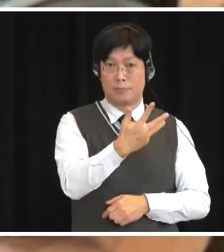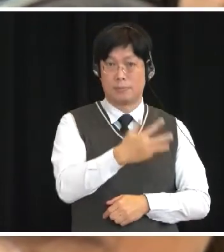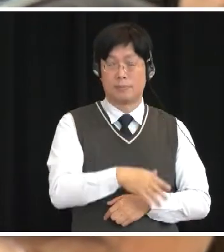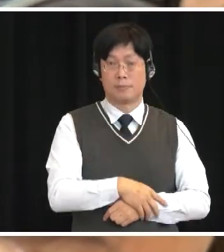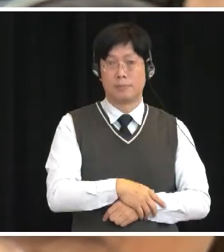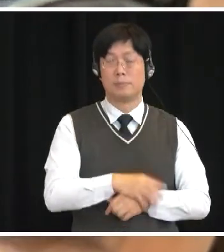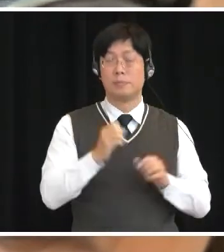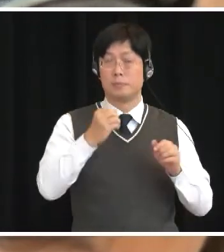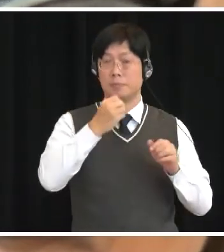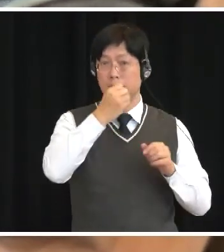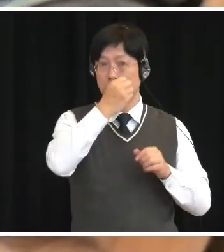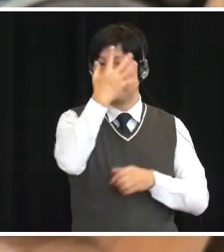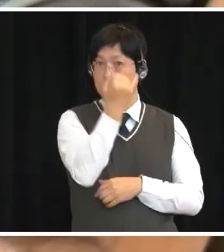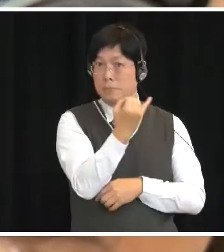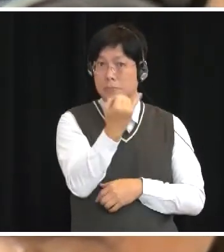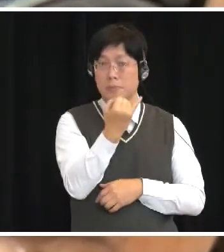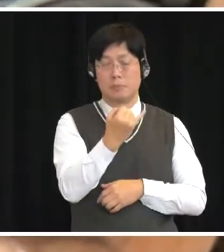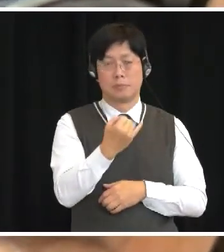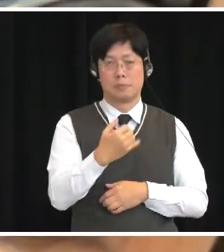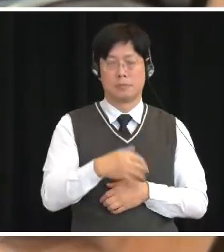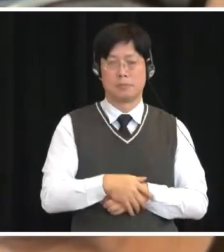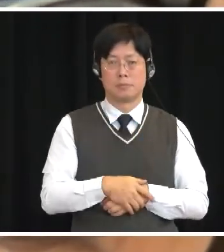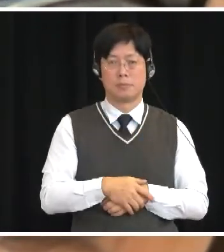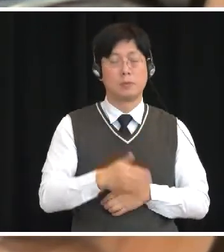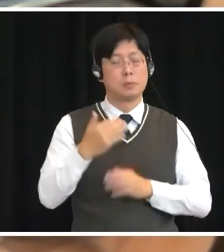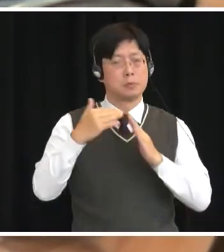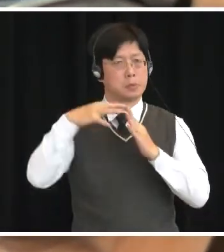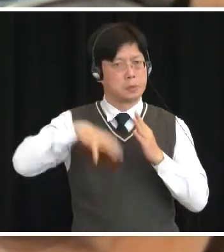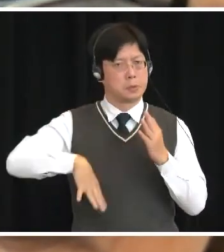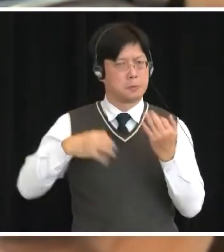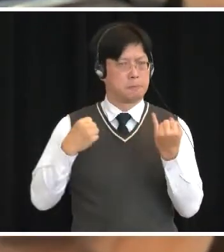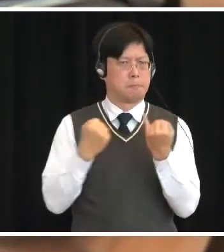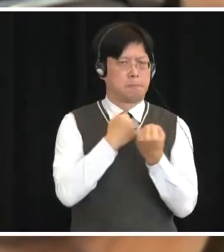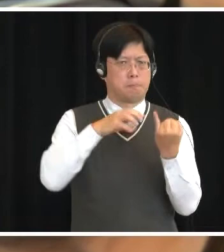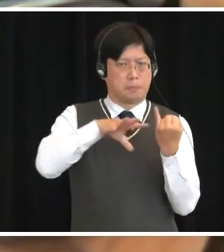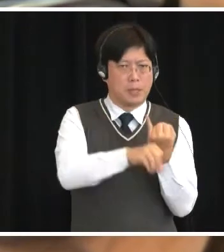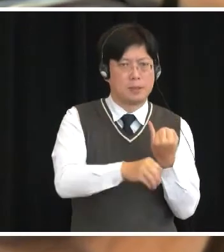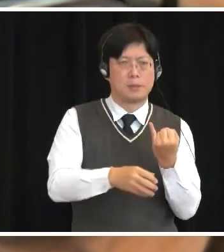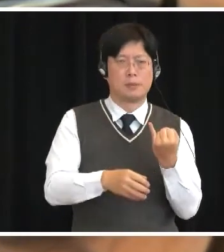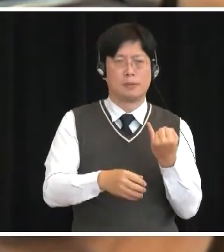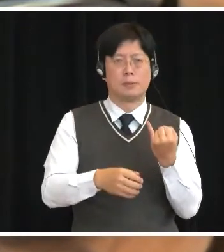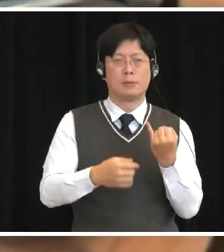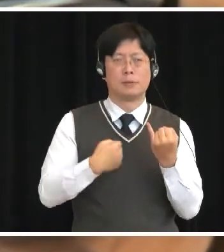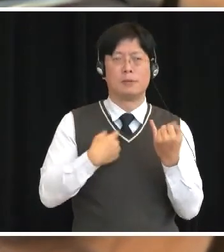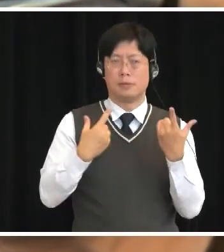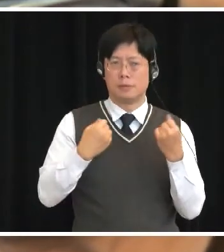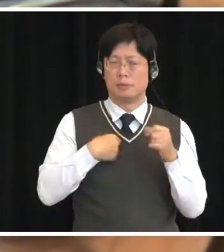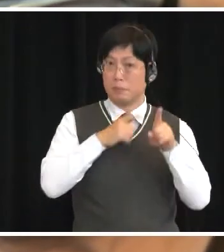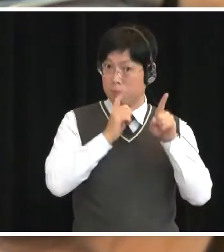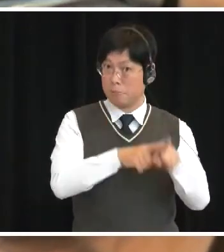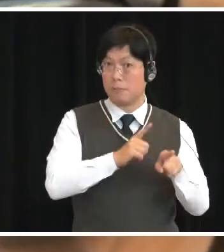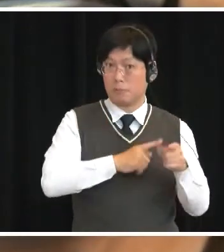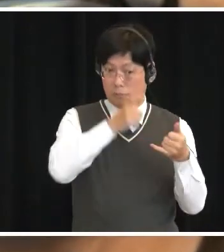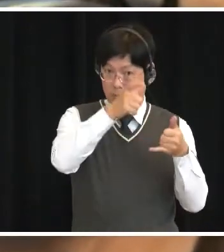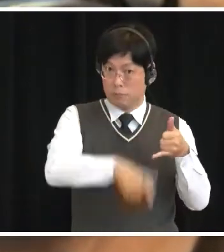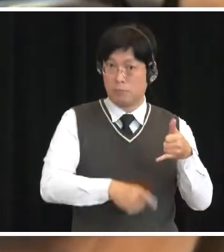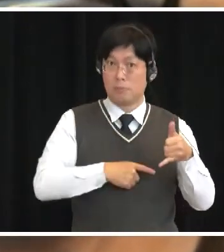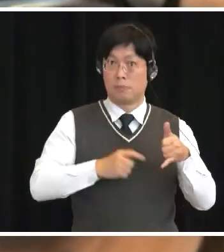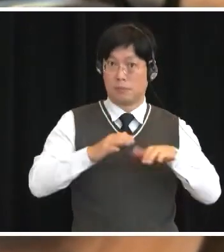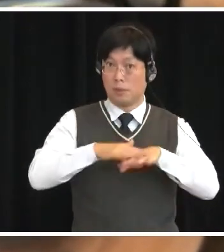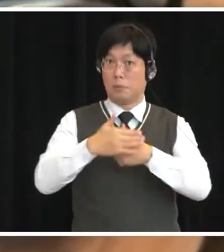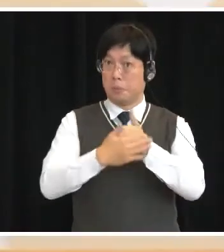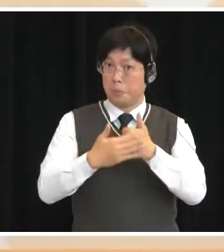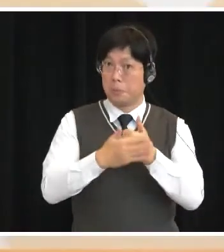not the age. For example, an 18-year-old girl suffers sexual abuse within the